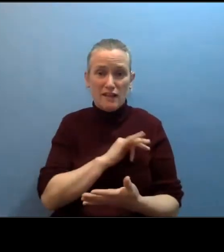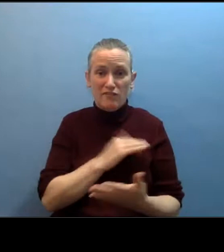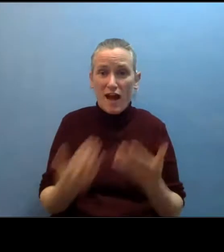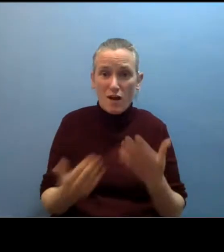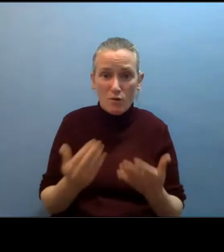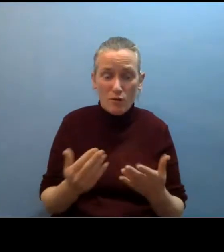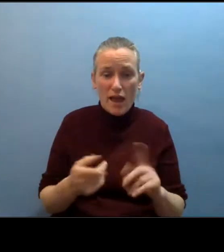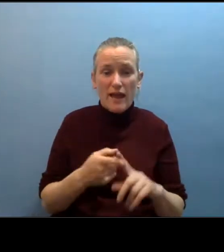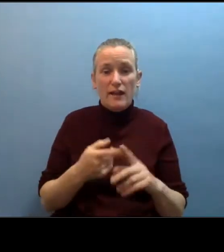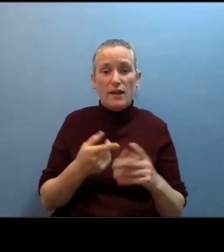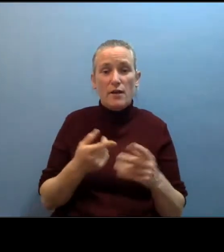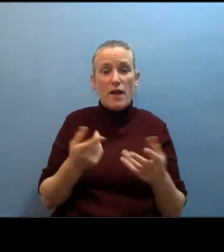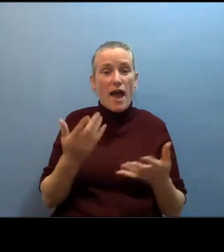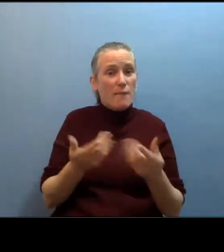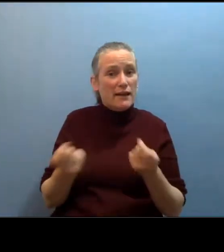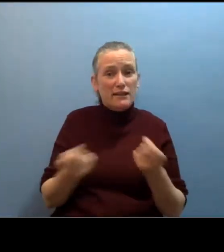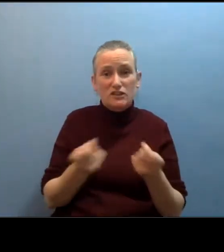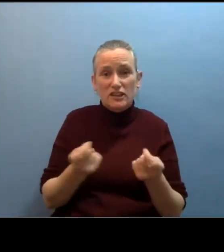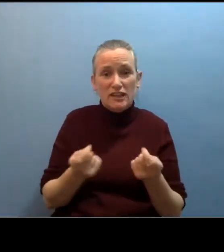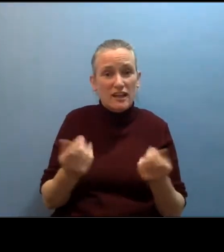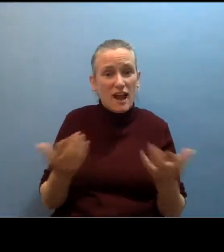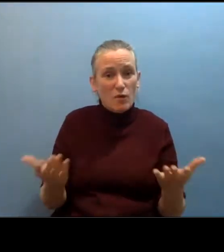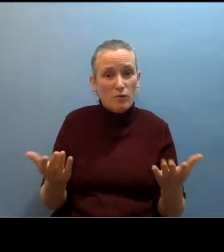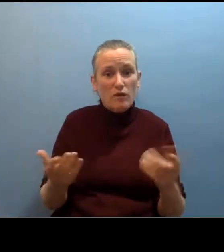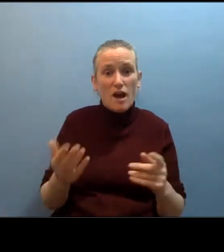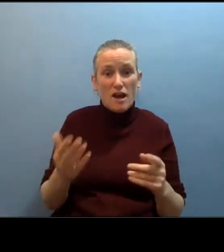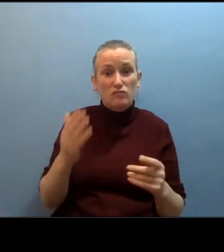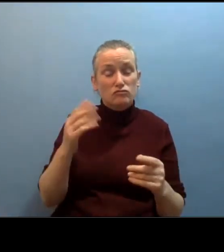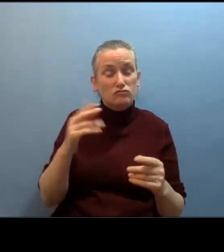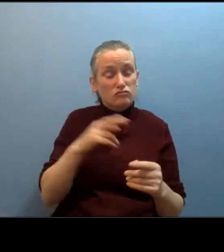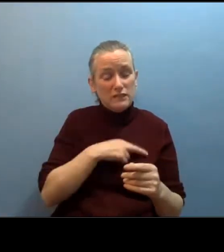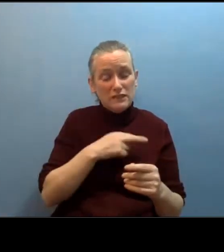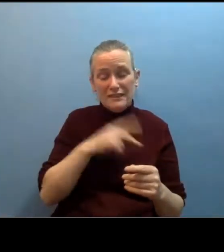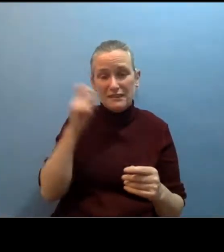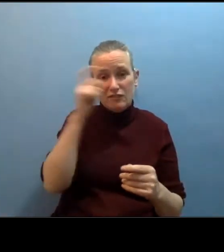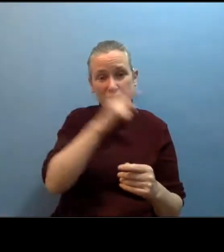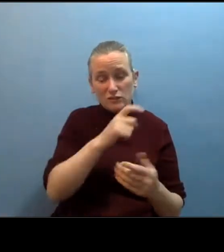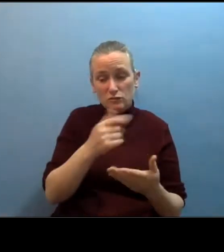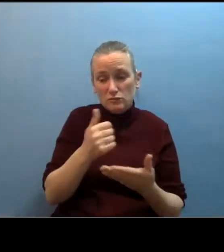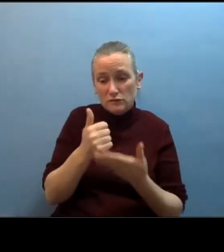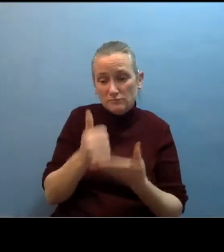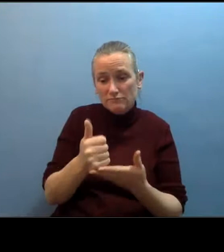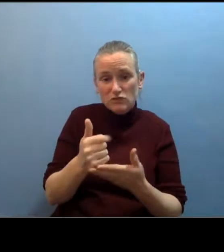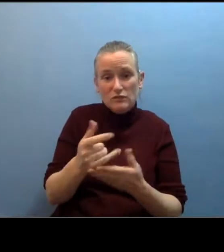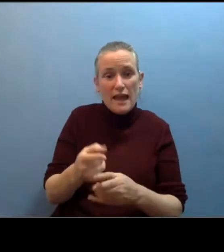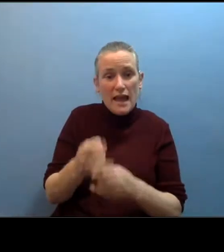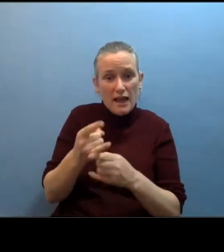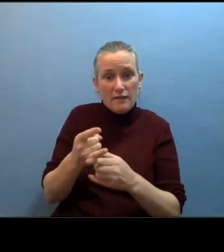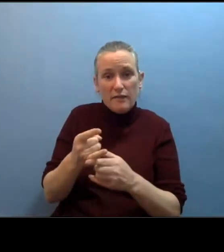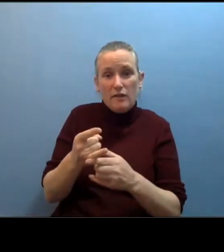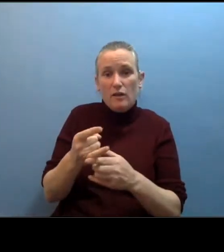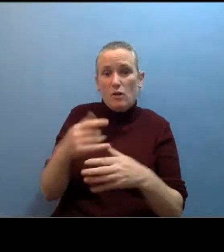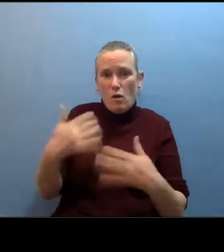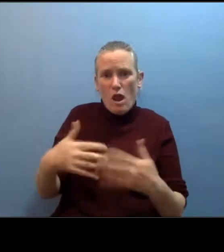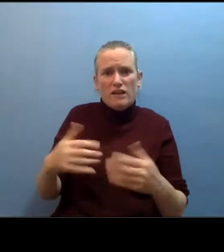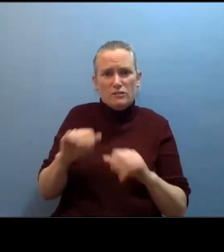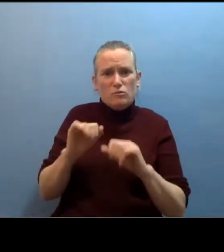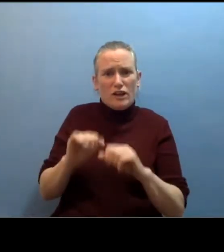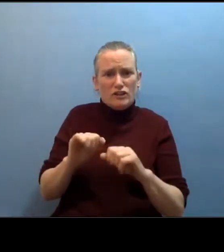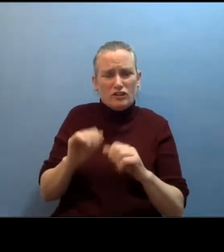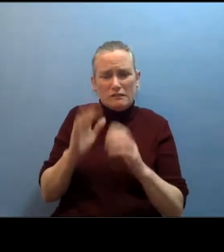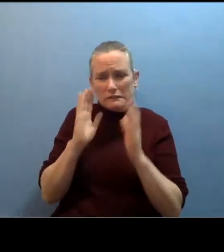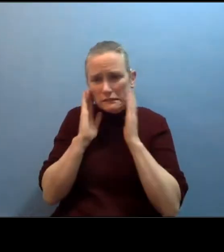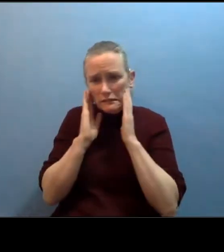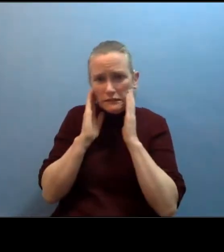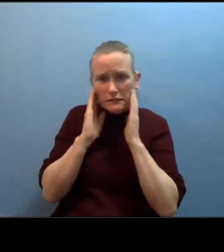managing, because it is really challenging to deal with all of that, and there's a lot of pressure involved in that. So I think that, you